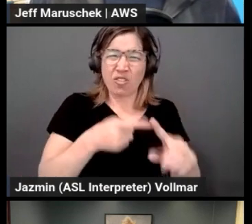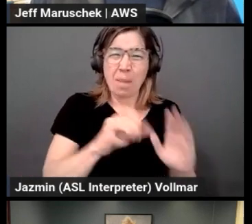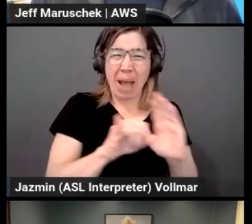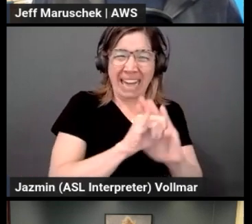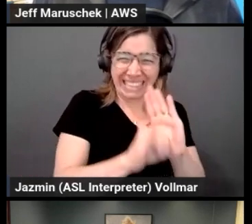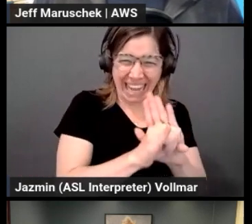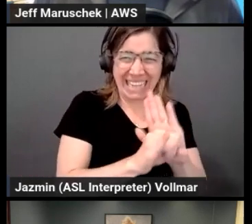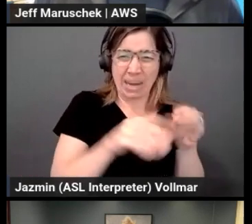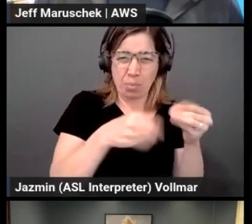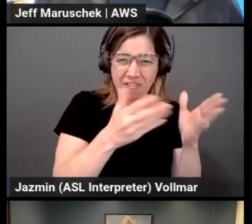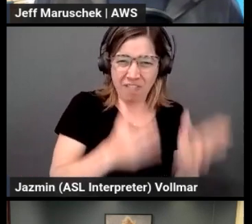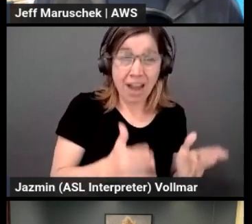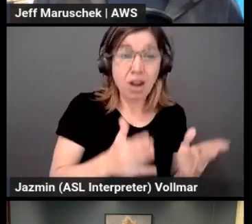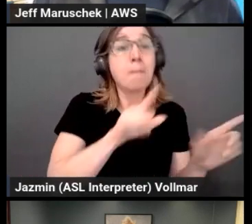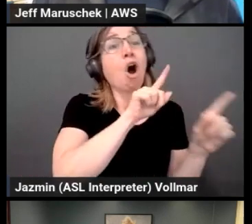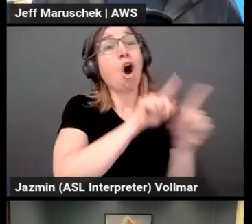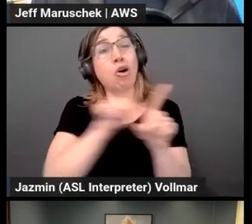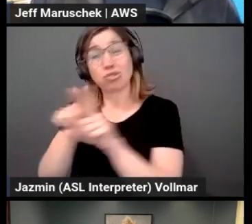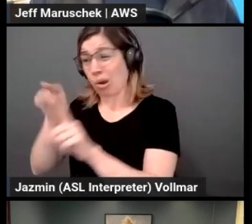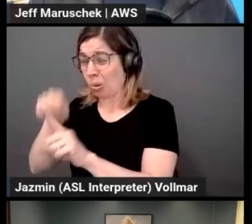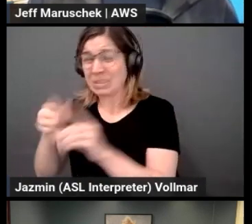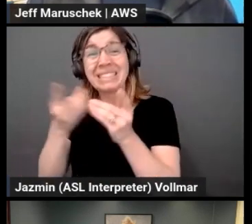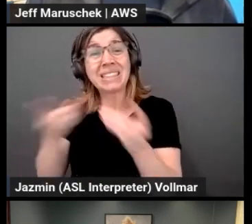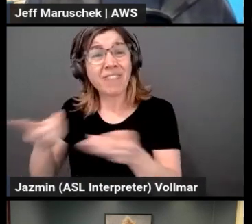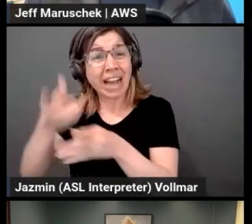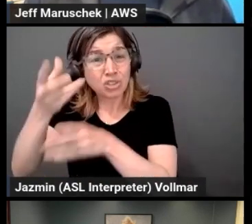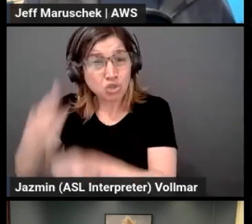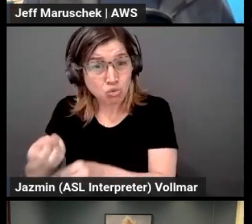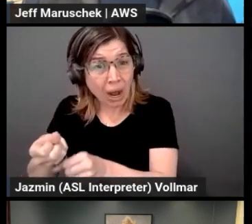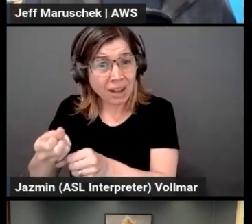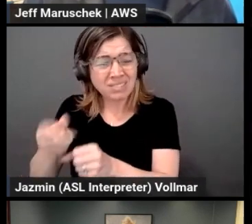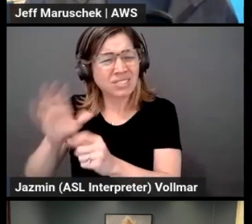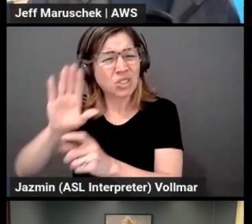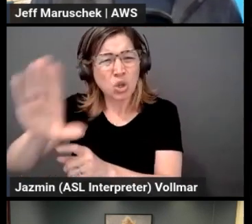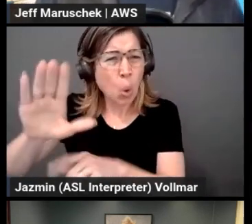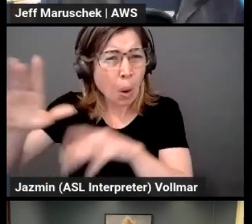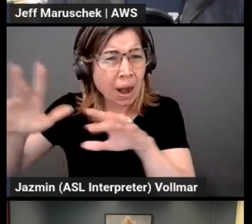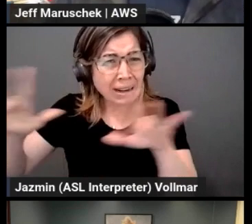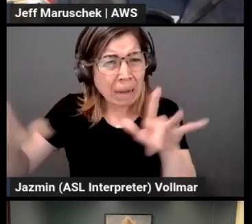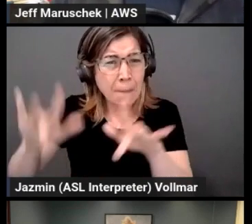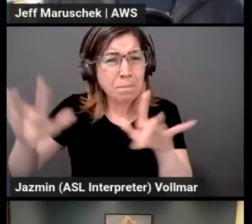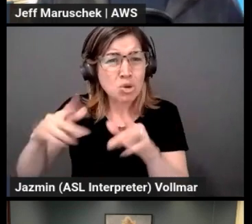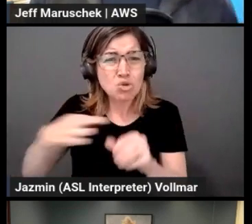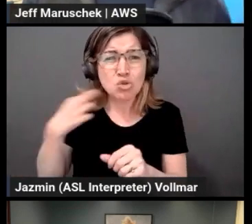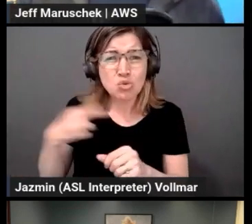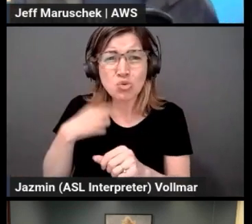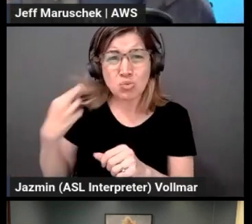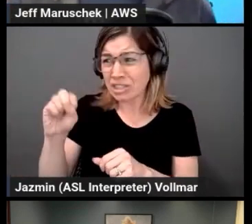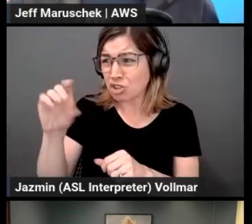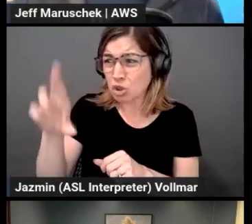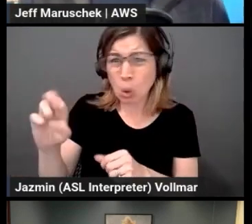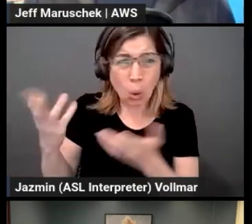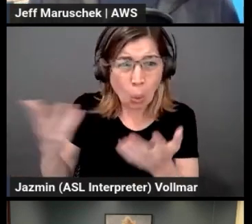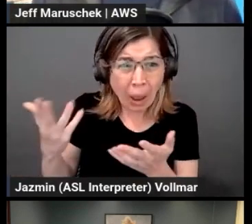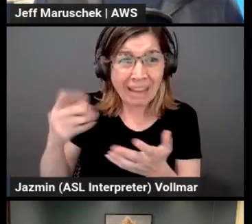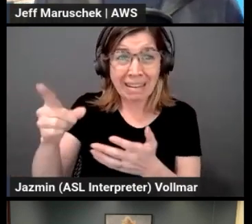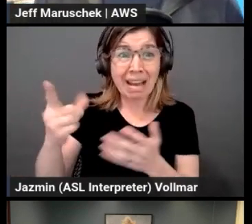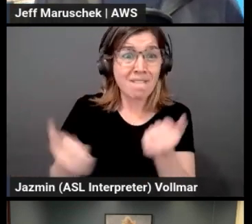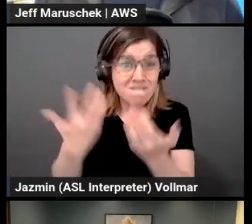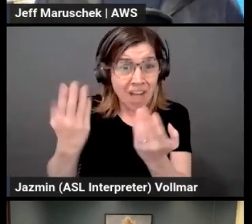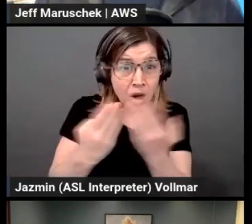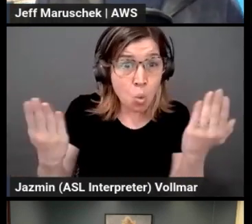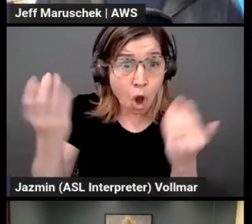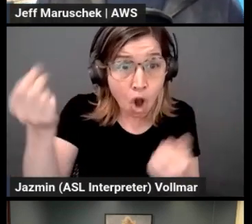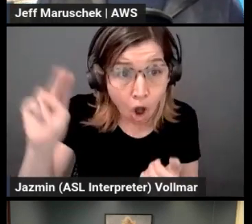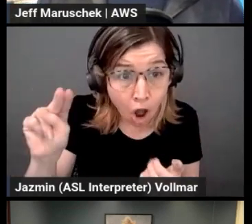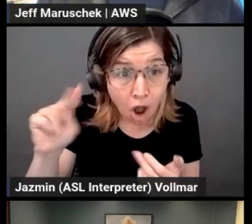check from a device trust provider, what is your computer risk score? Do you have your firewall turned on? Do you have encryption on your